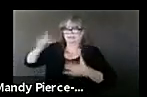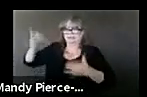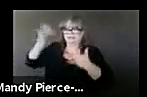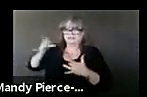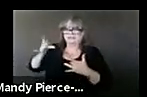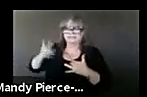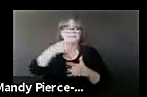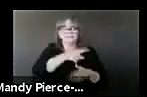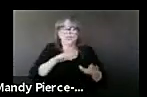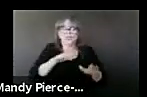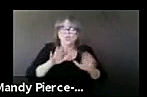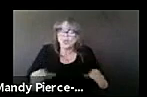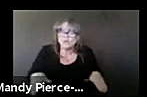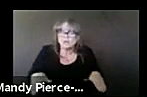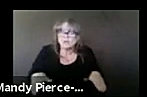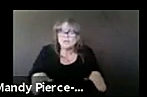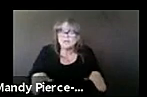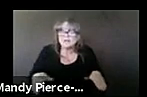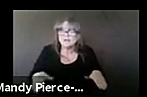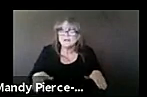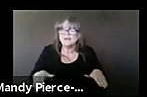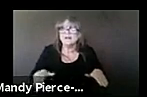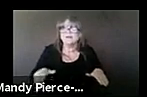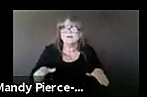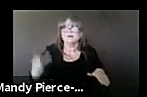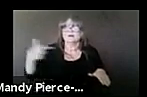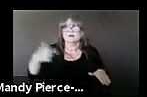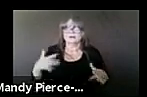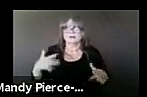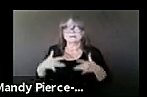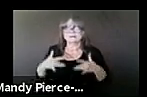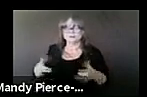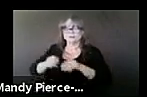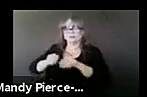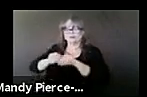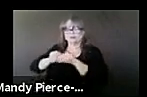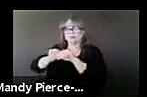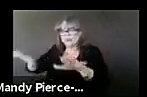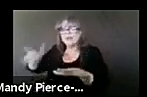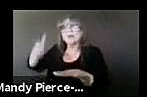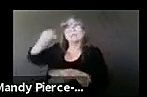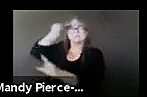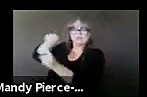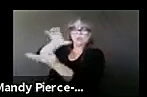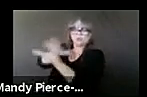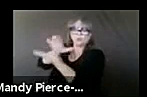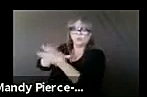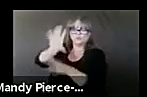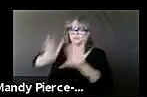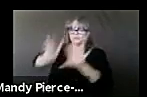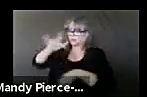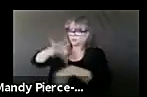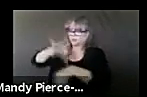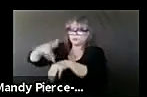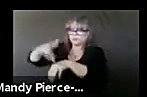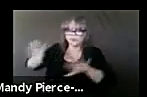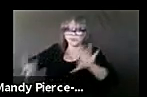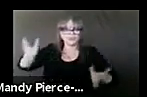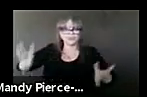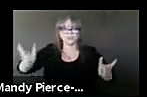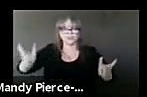it because of their congregating at schools and universities and other settings. So there will likely be these